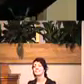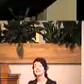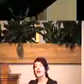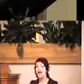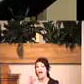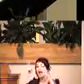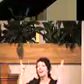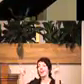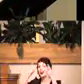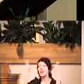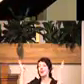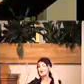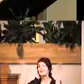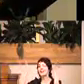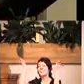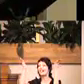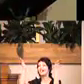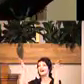Hallelujah.